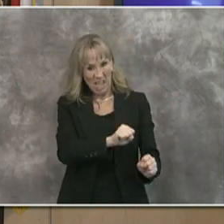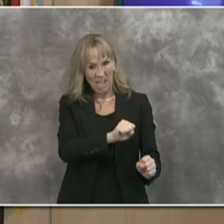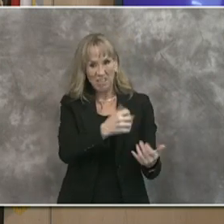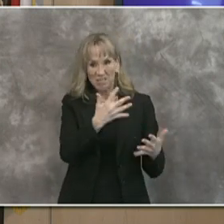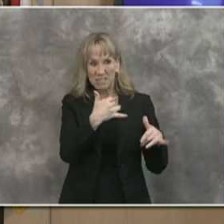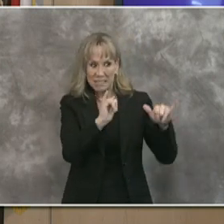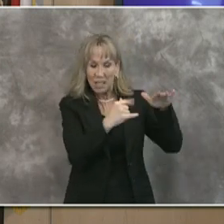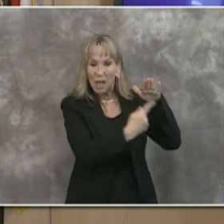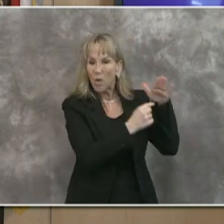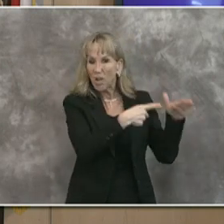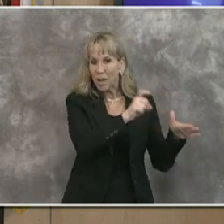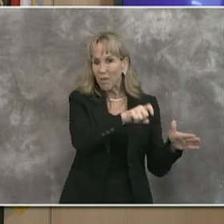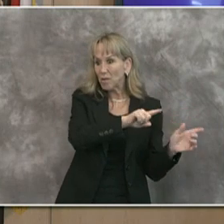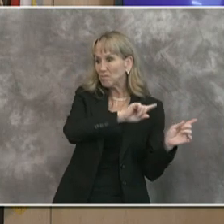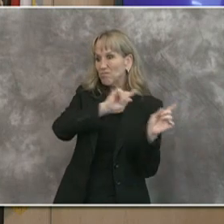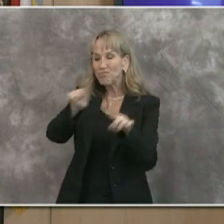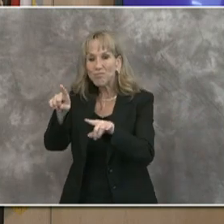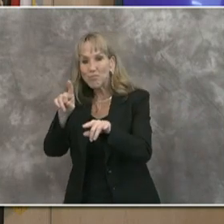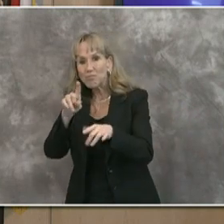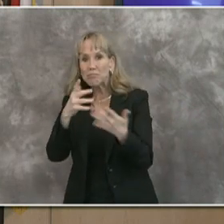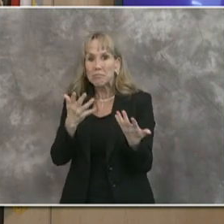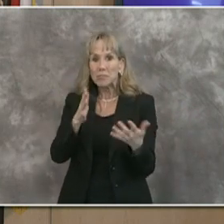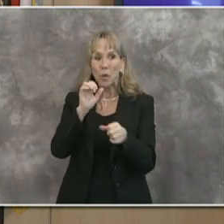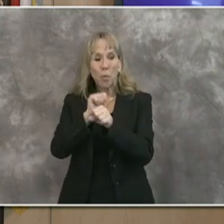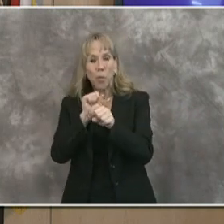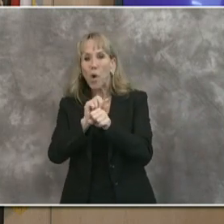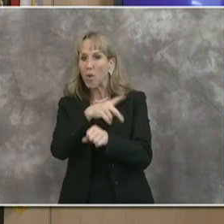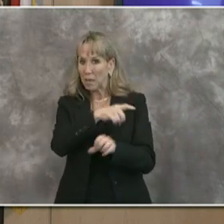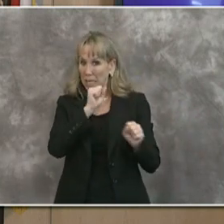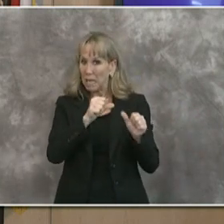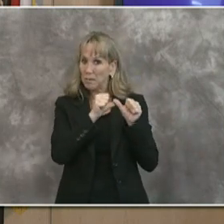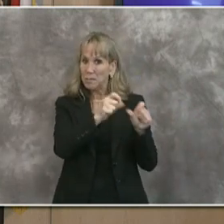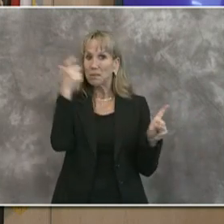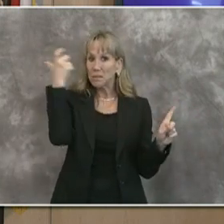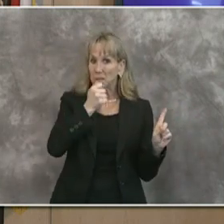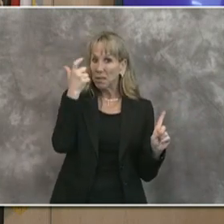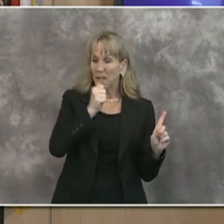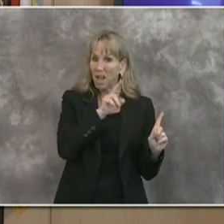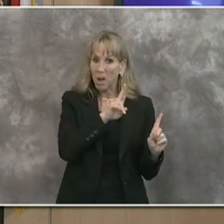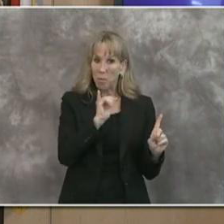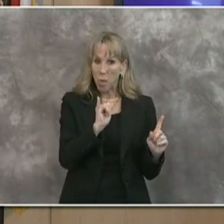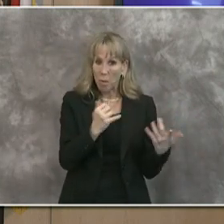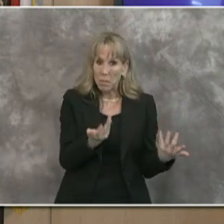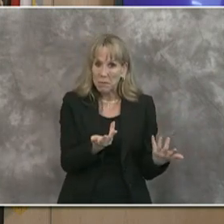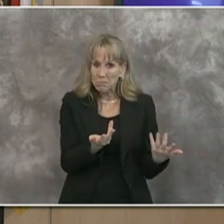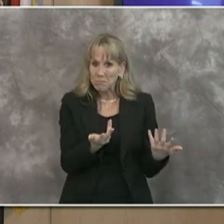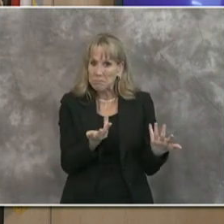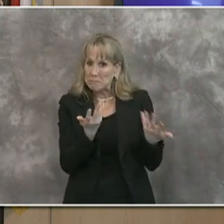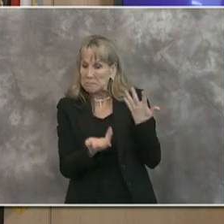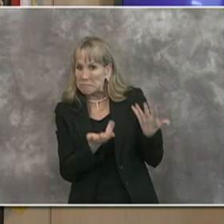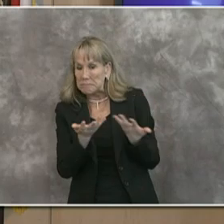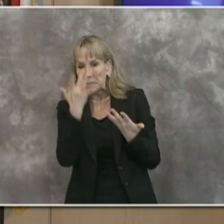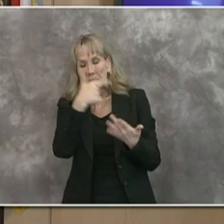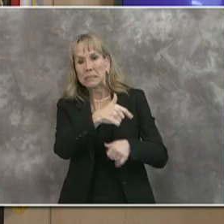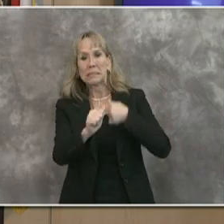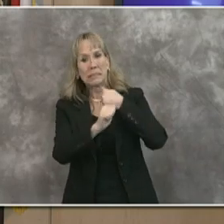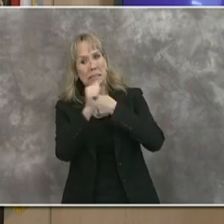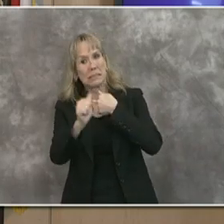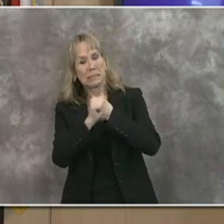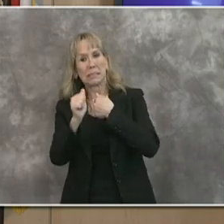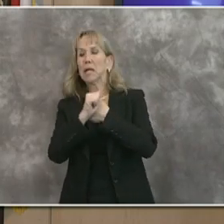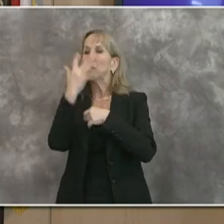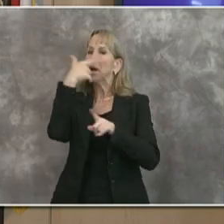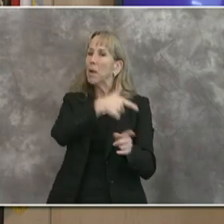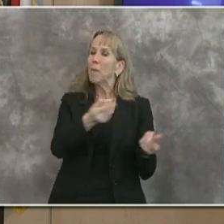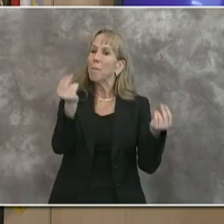still isolate? Are they going to be able to continue their unemployment during this time because of the danger that is posed by